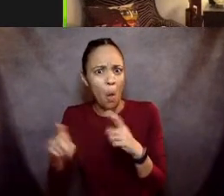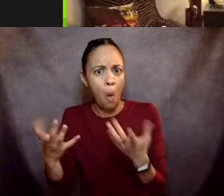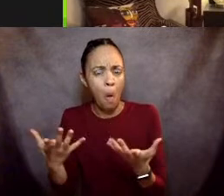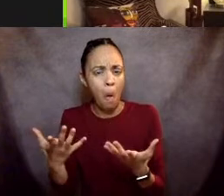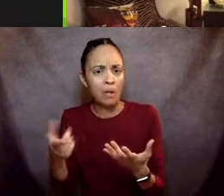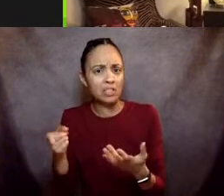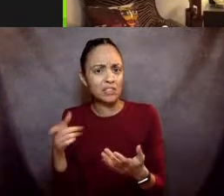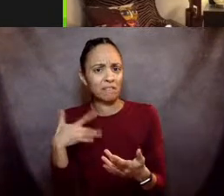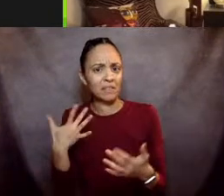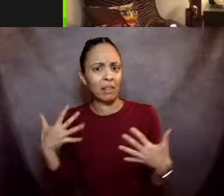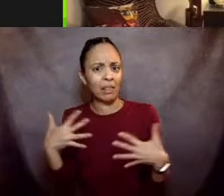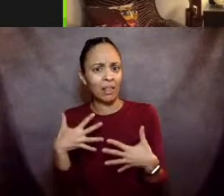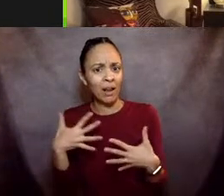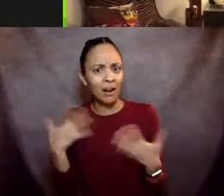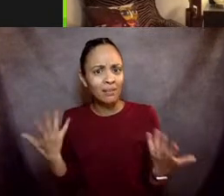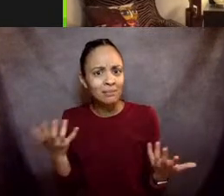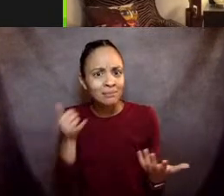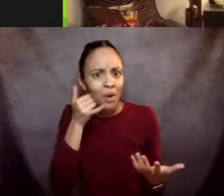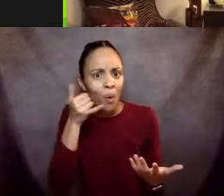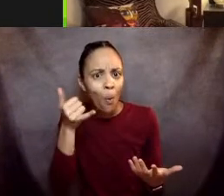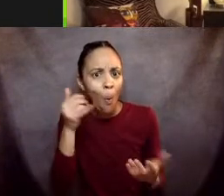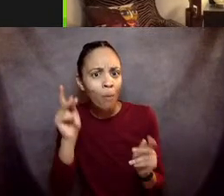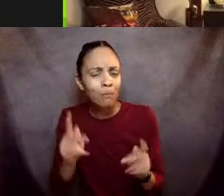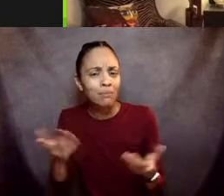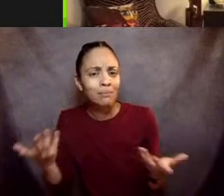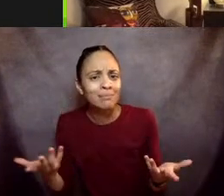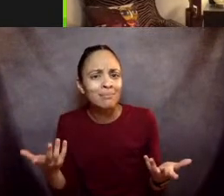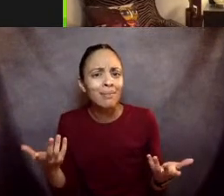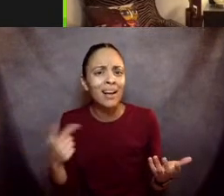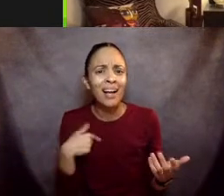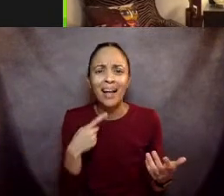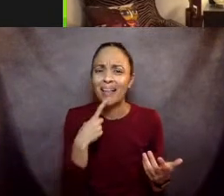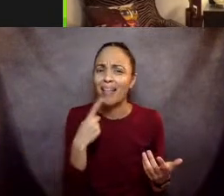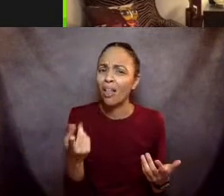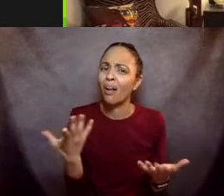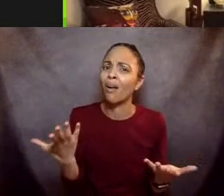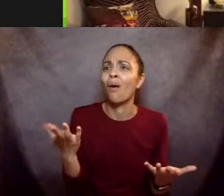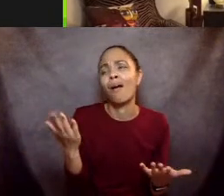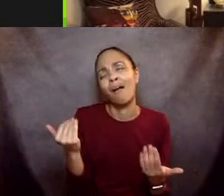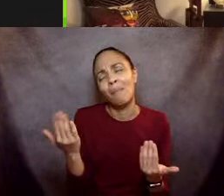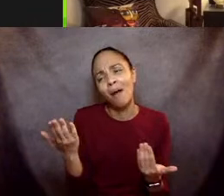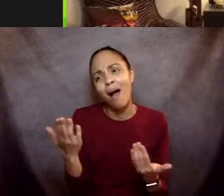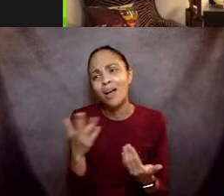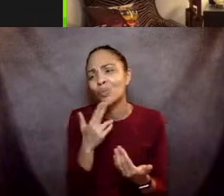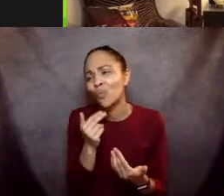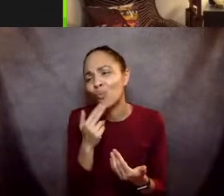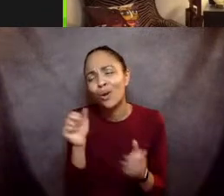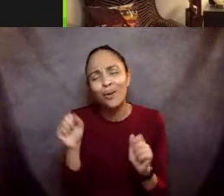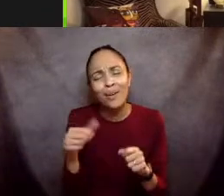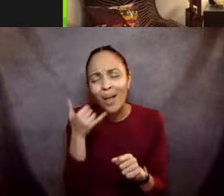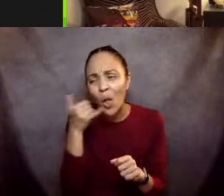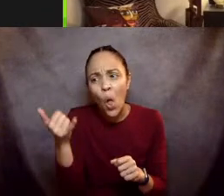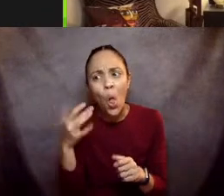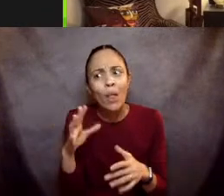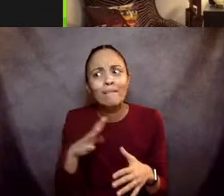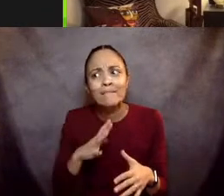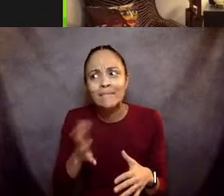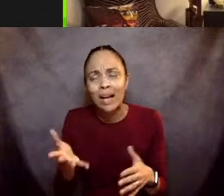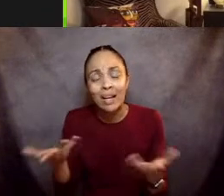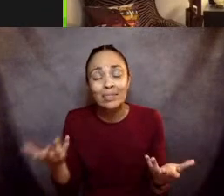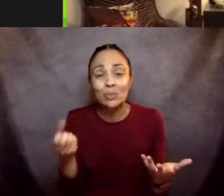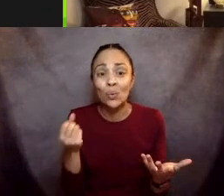girl, okay? But this is the world we're in. And it's really, it's